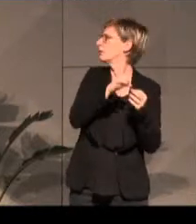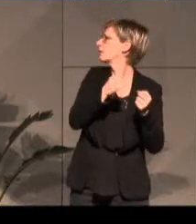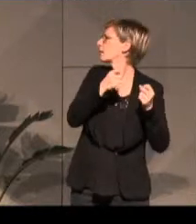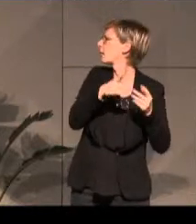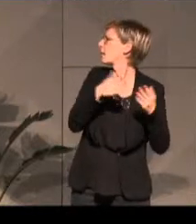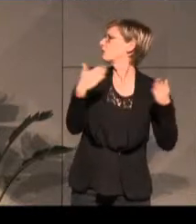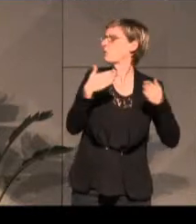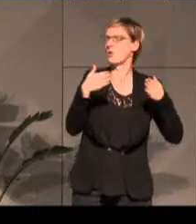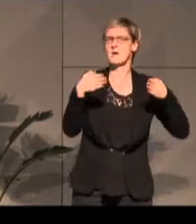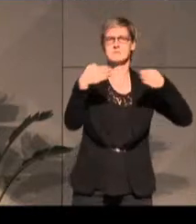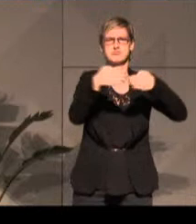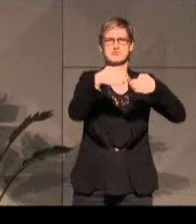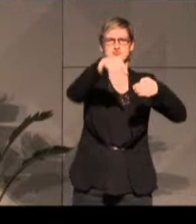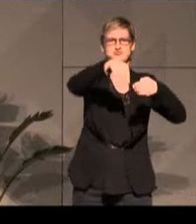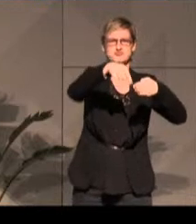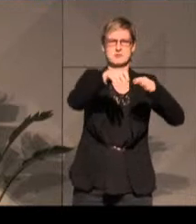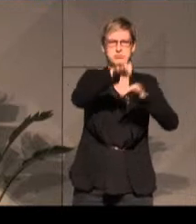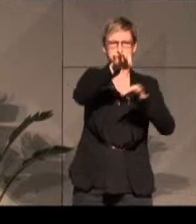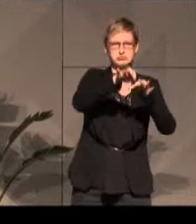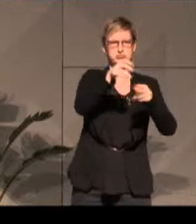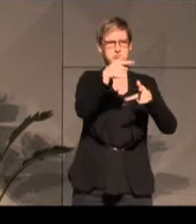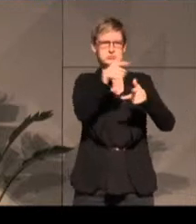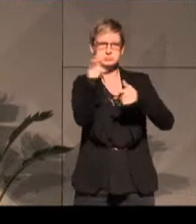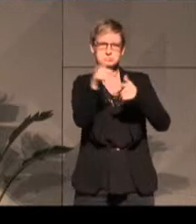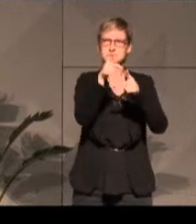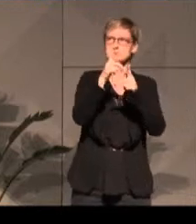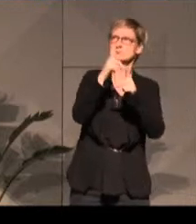measurements, which were placed in